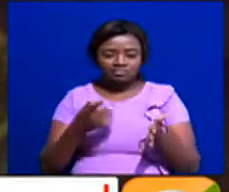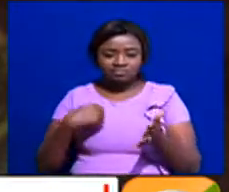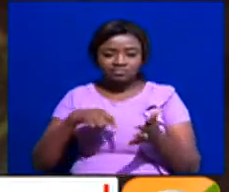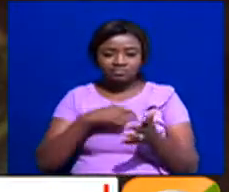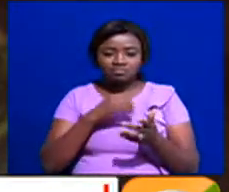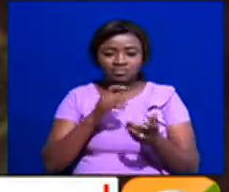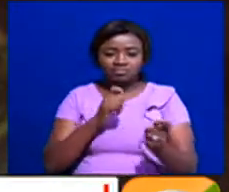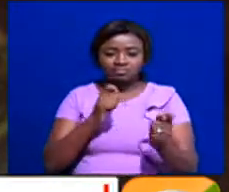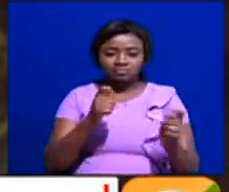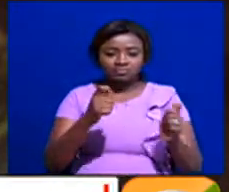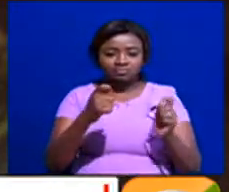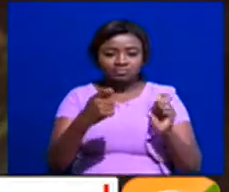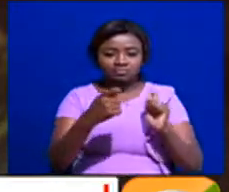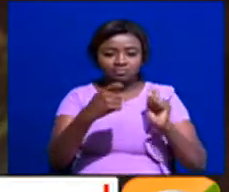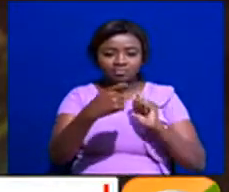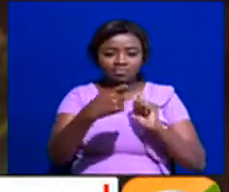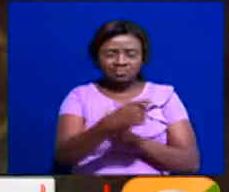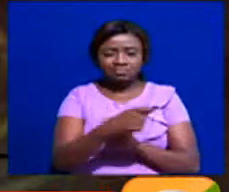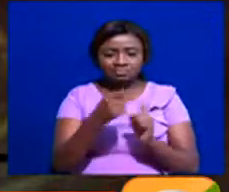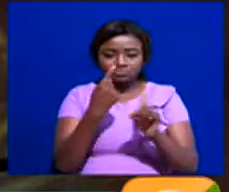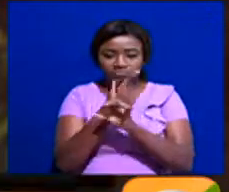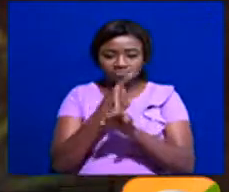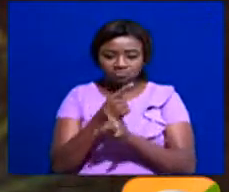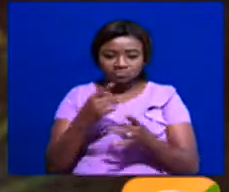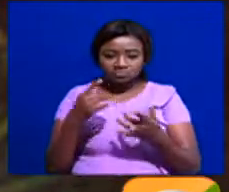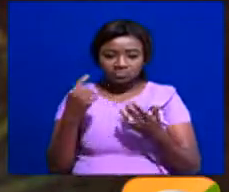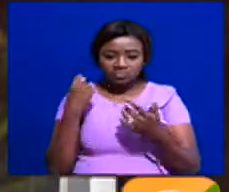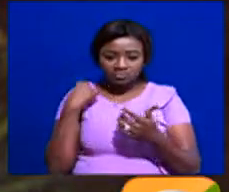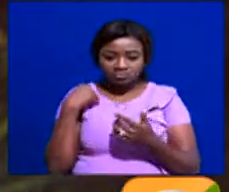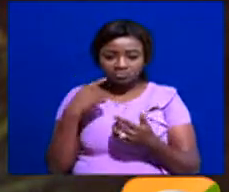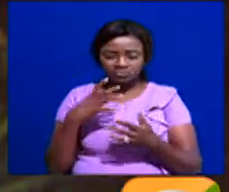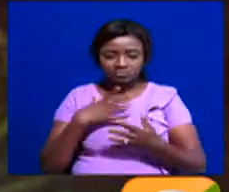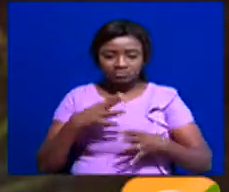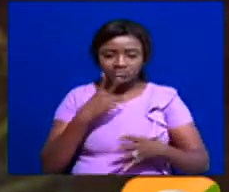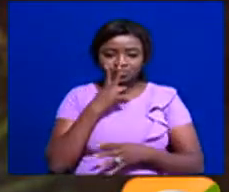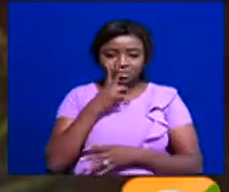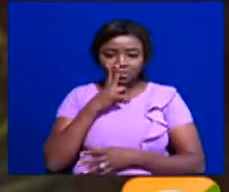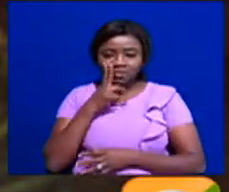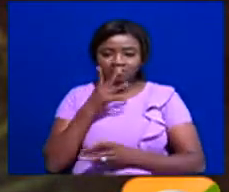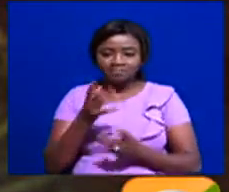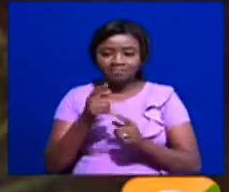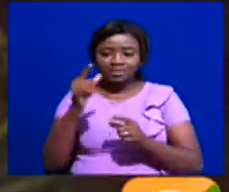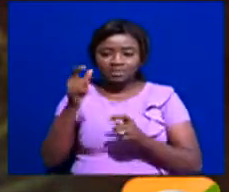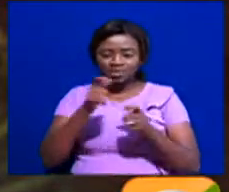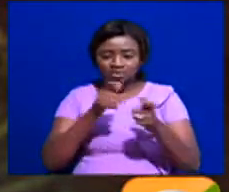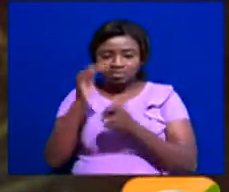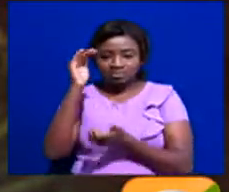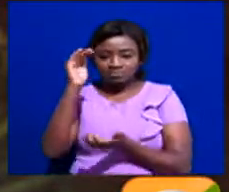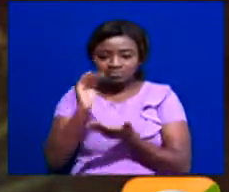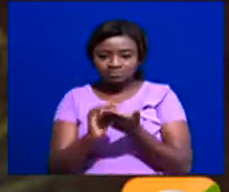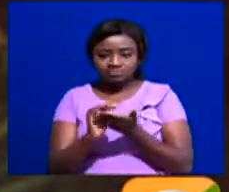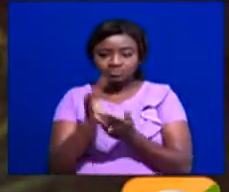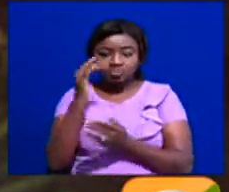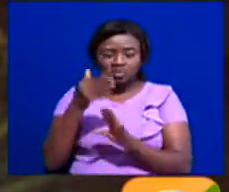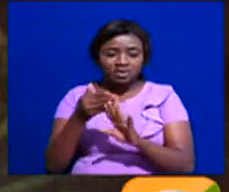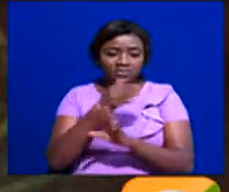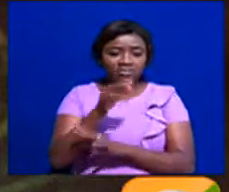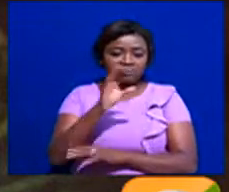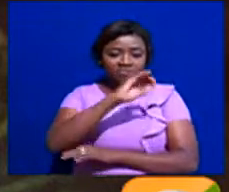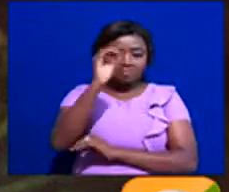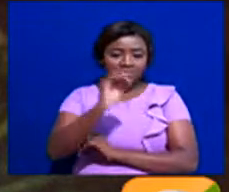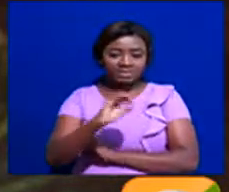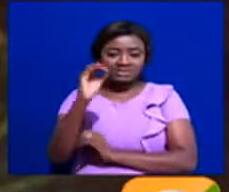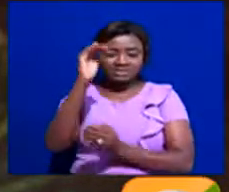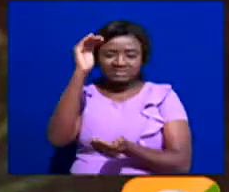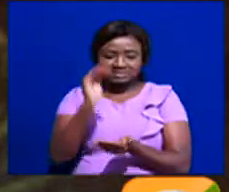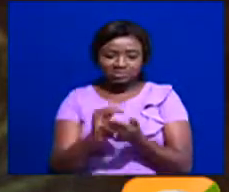the total number of smokers begin to decrease slowly, because before the prevalent, the percentage was coming down, but